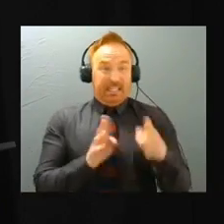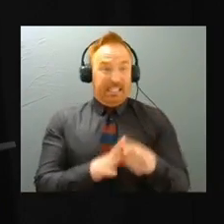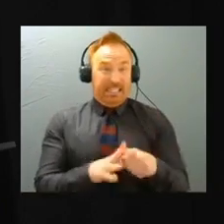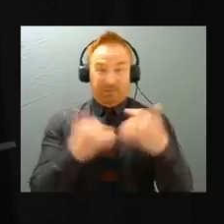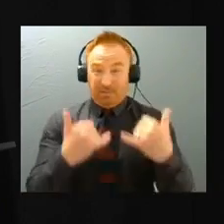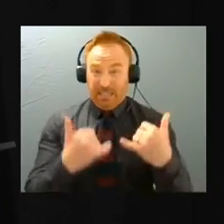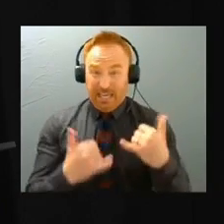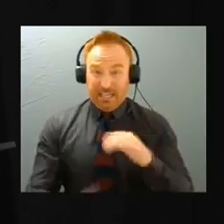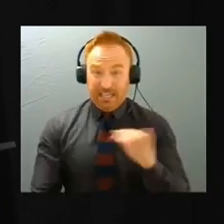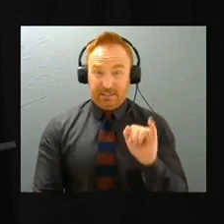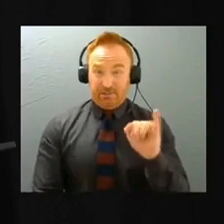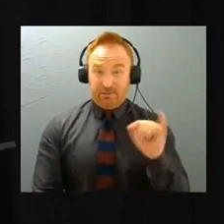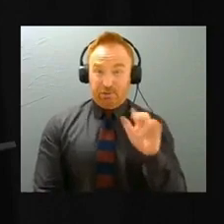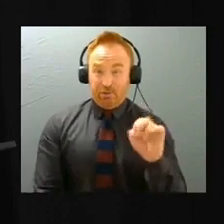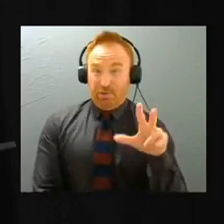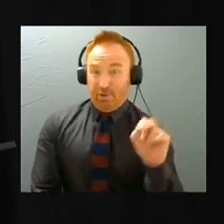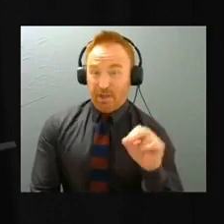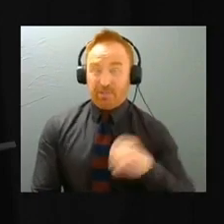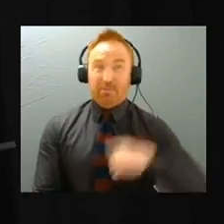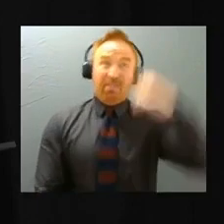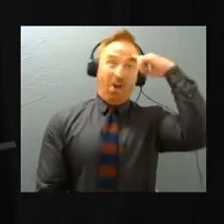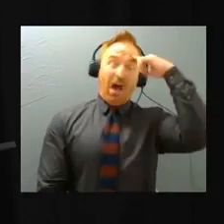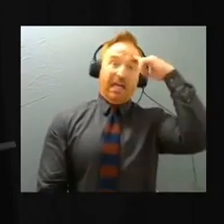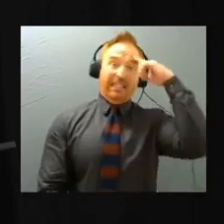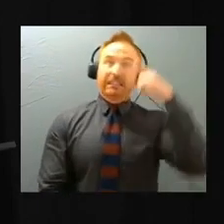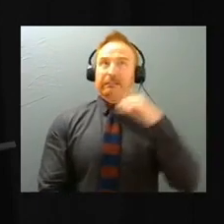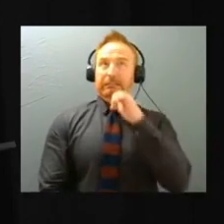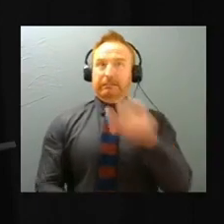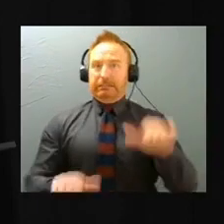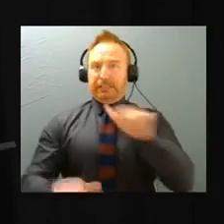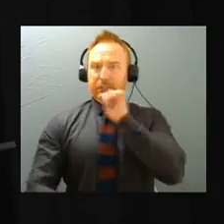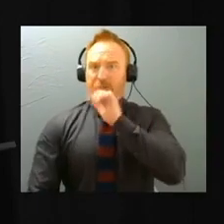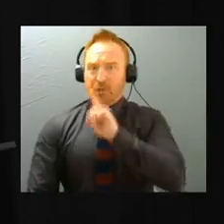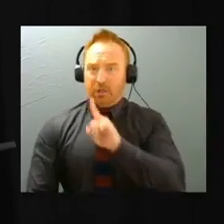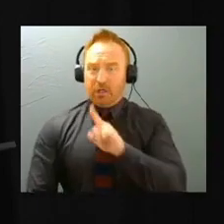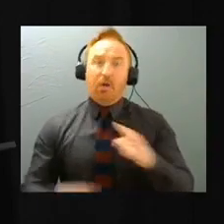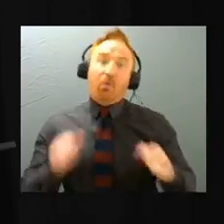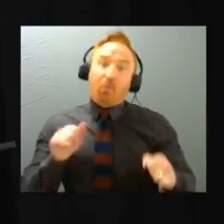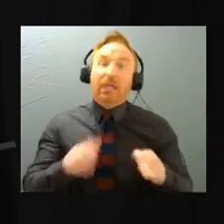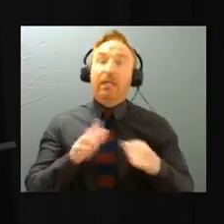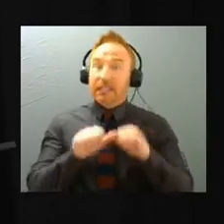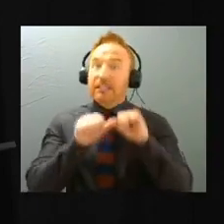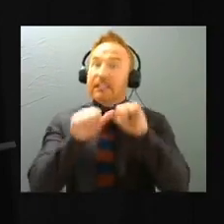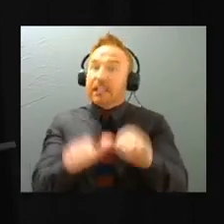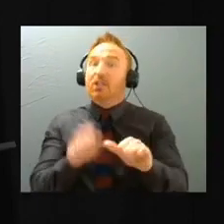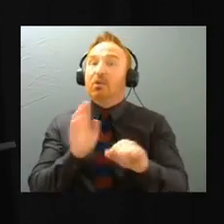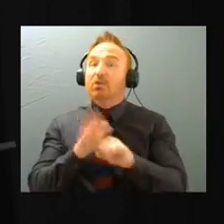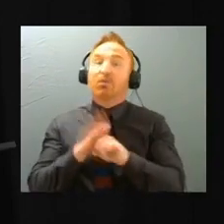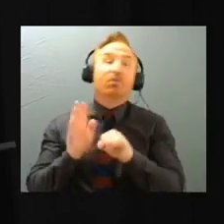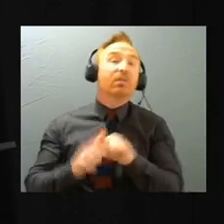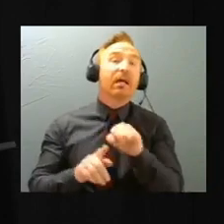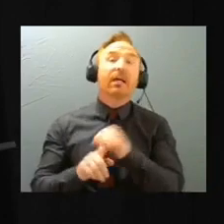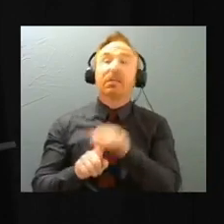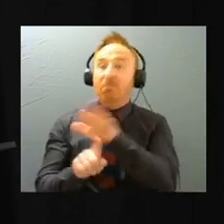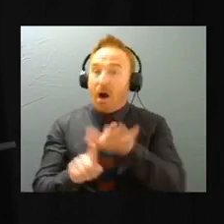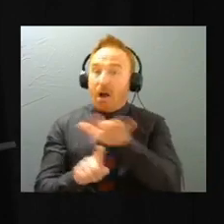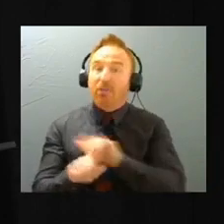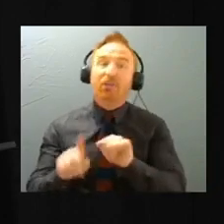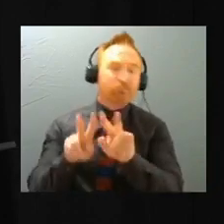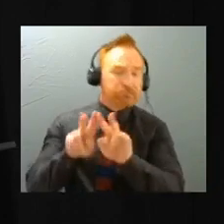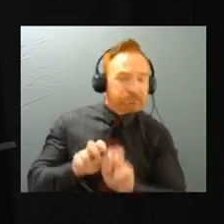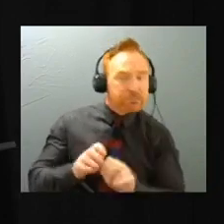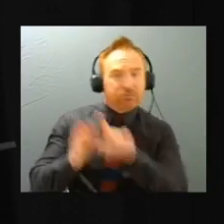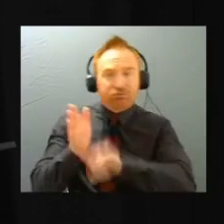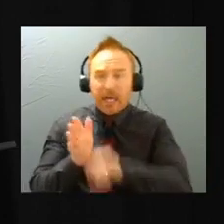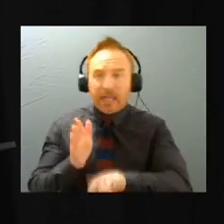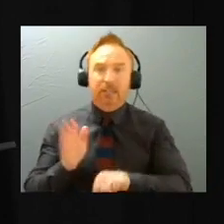continue to monitor development elsewhere so that we can be responsive to the situation as it unfolds. Every week I touch base